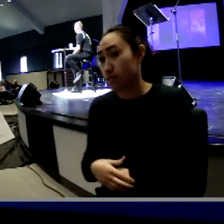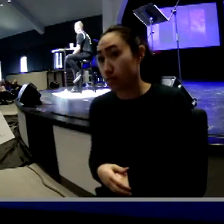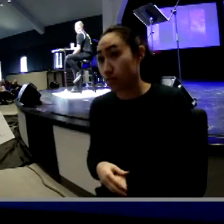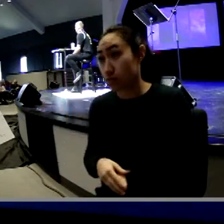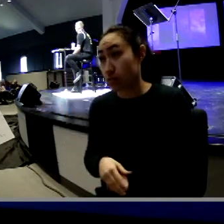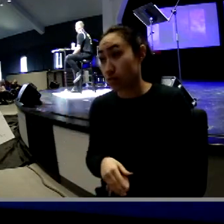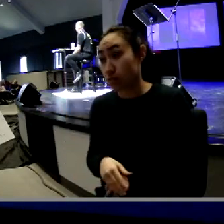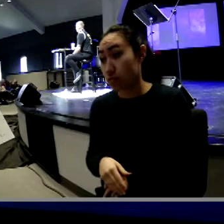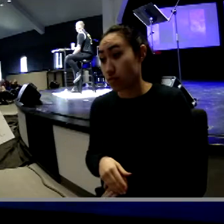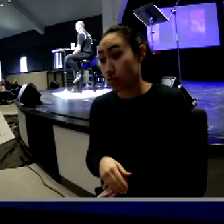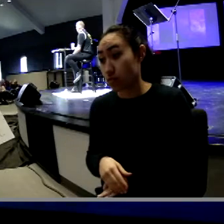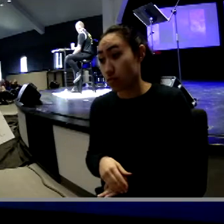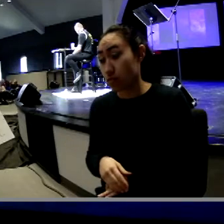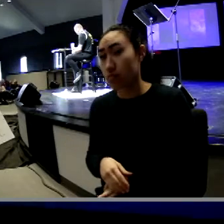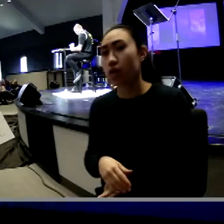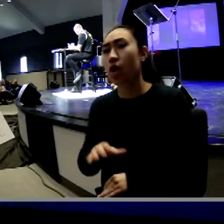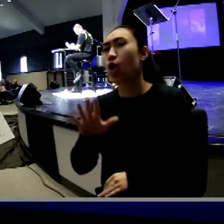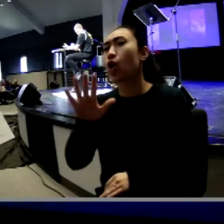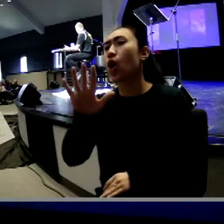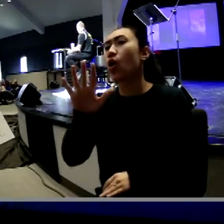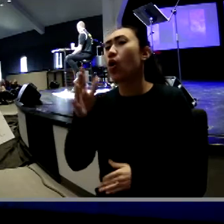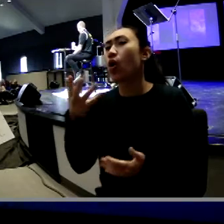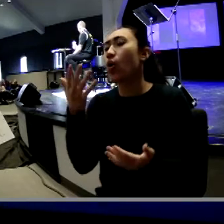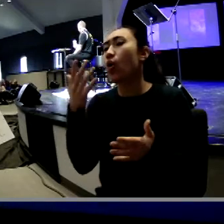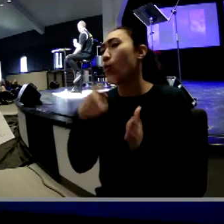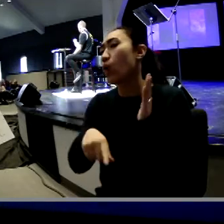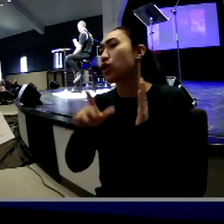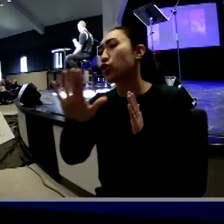default way of thinking? What's your story?